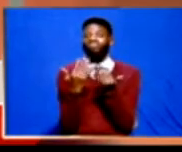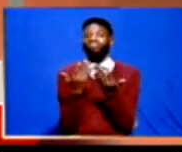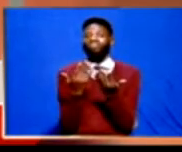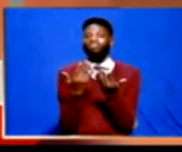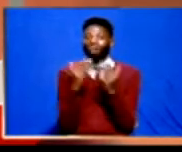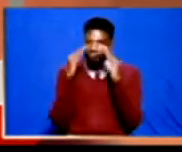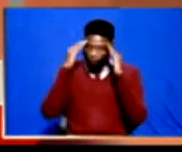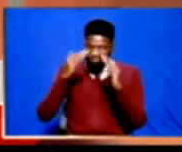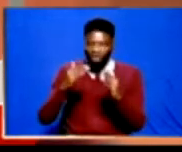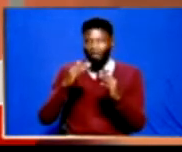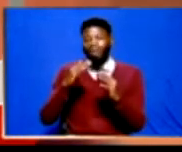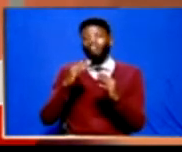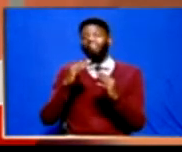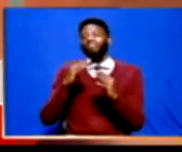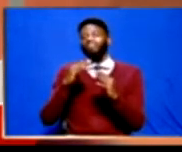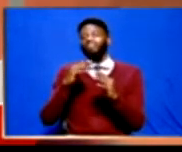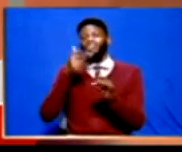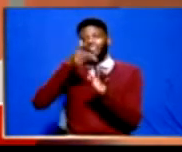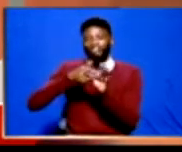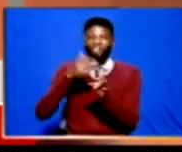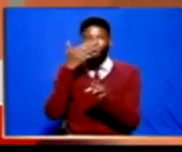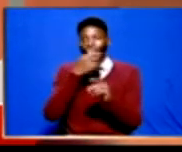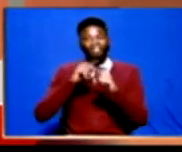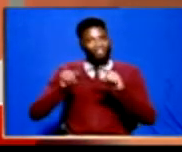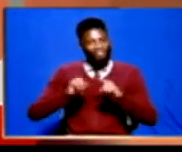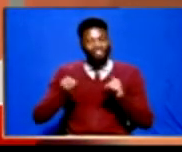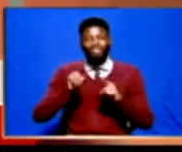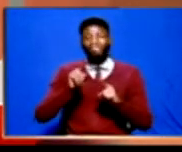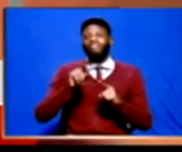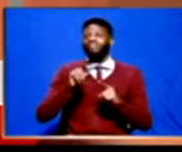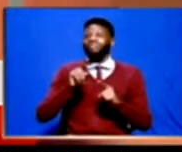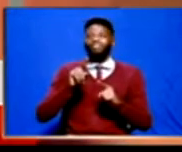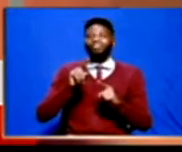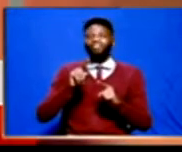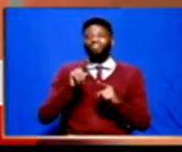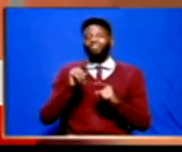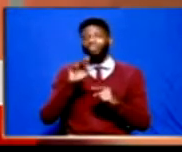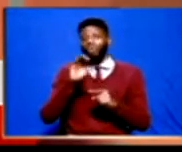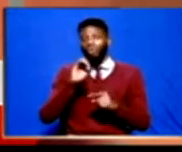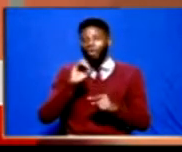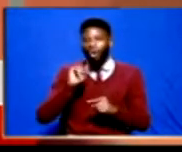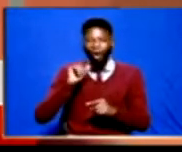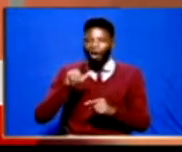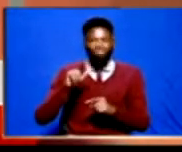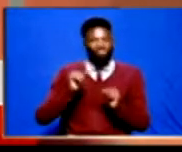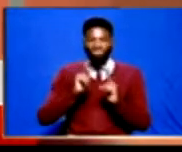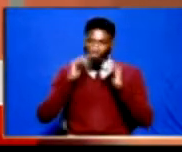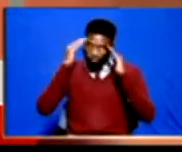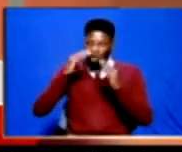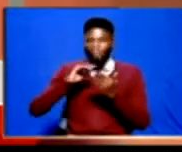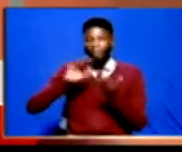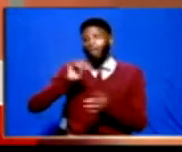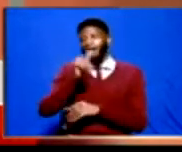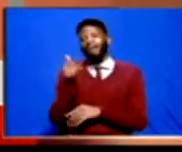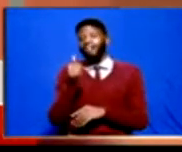carbon-based investments, and that is things like oil and coal and things like that, towards more renewable energy, using more